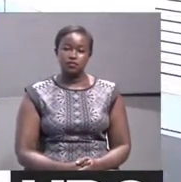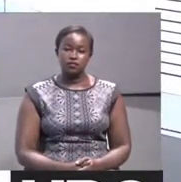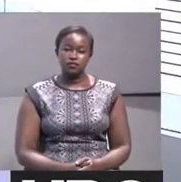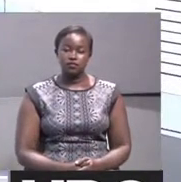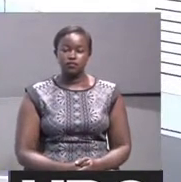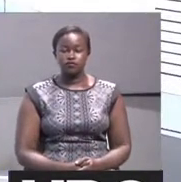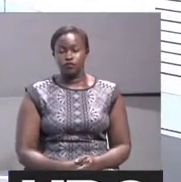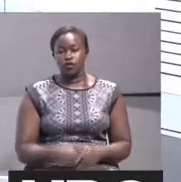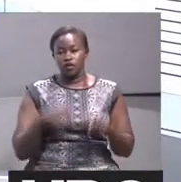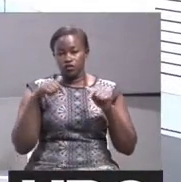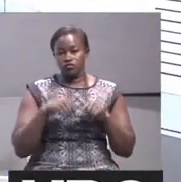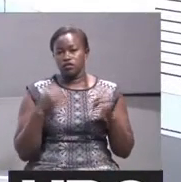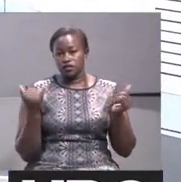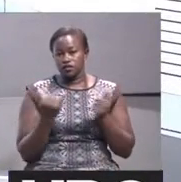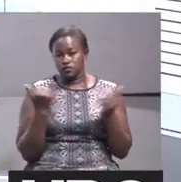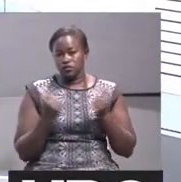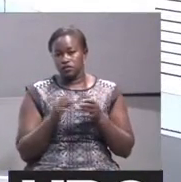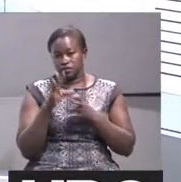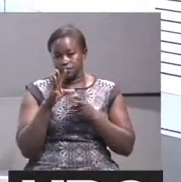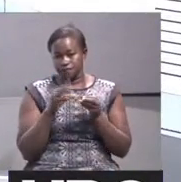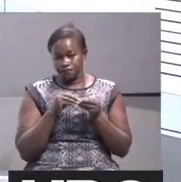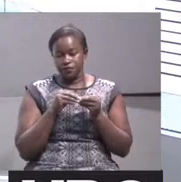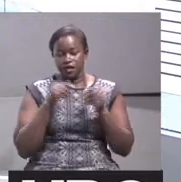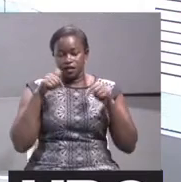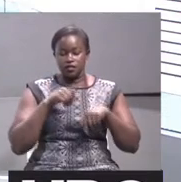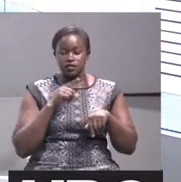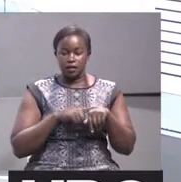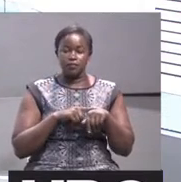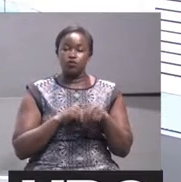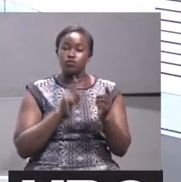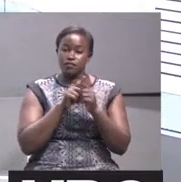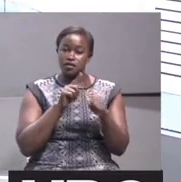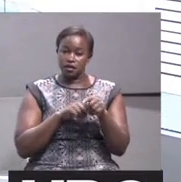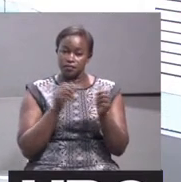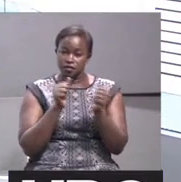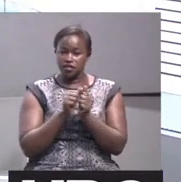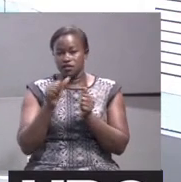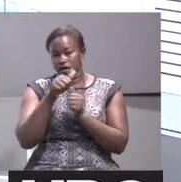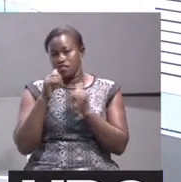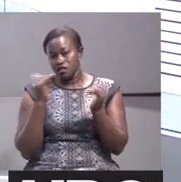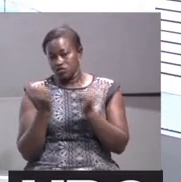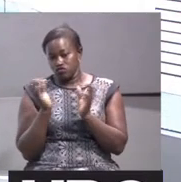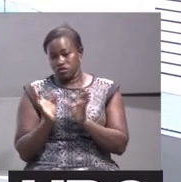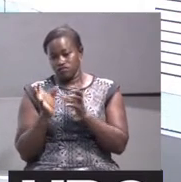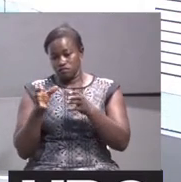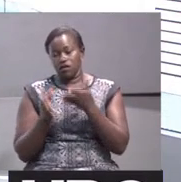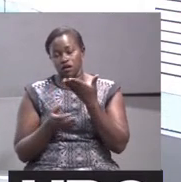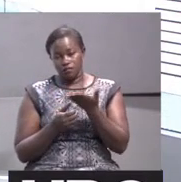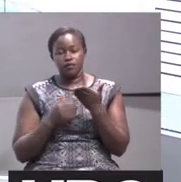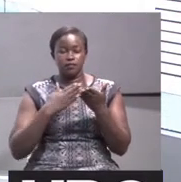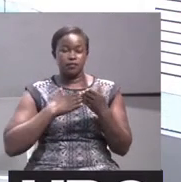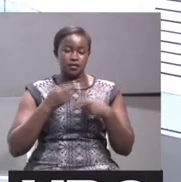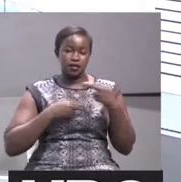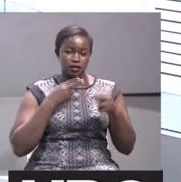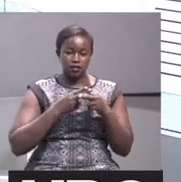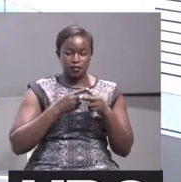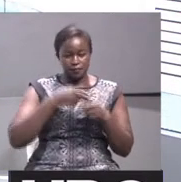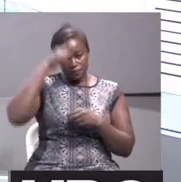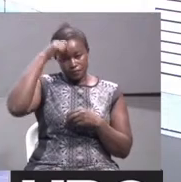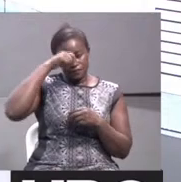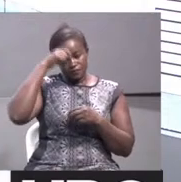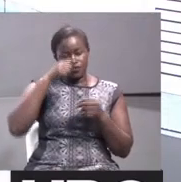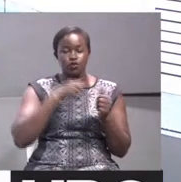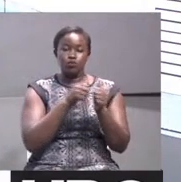That brings us to the end of all we had for you at this particular moment. We'll catch you at 10 p.m. with another arrangement. My name is Micheal Jordan Lukomwa with